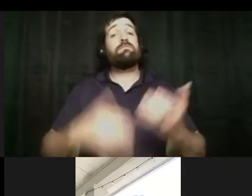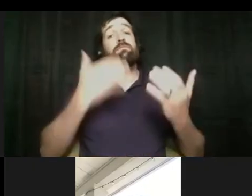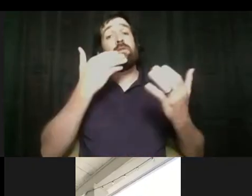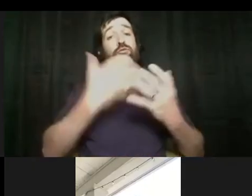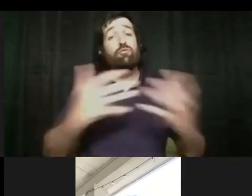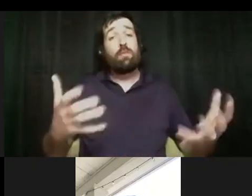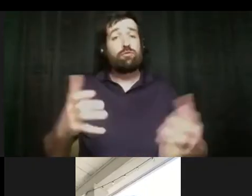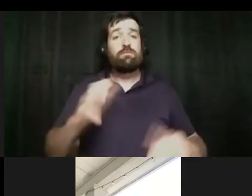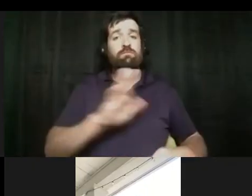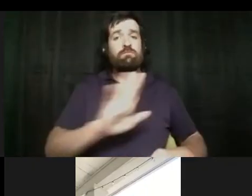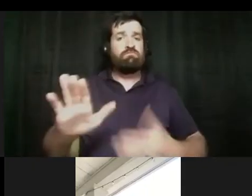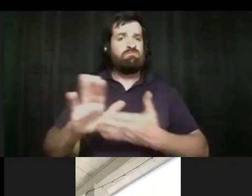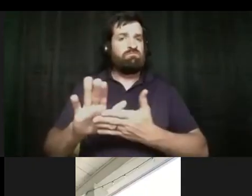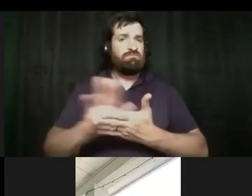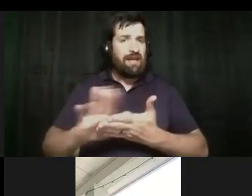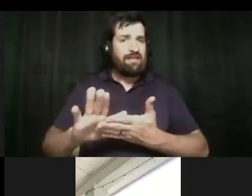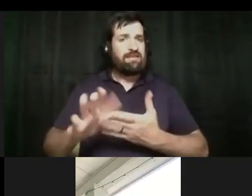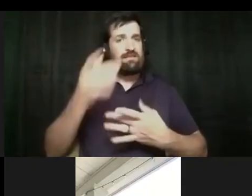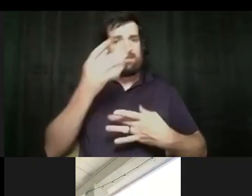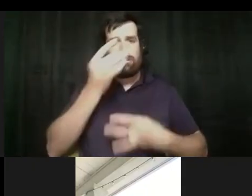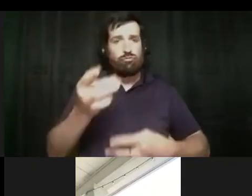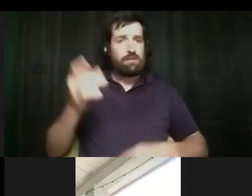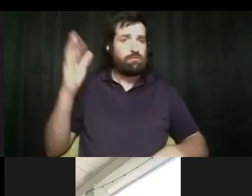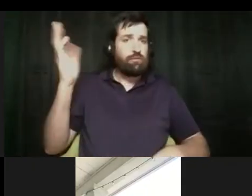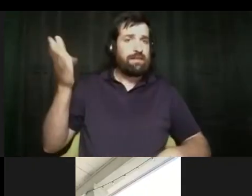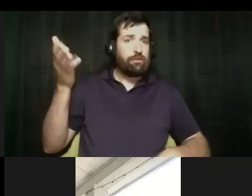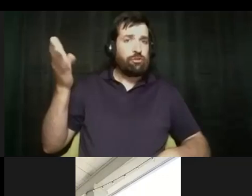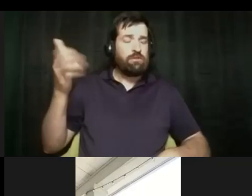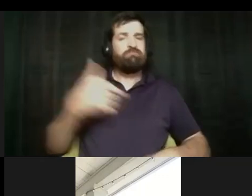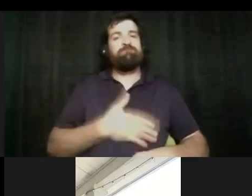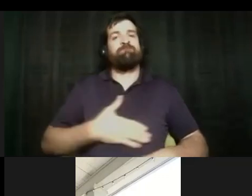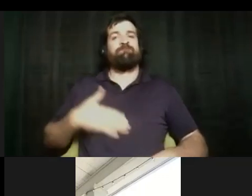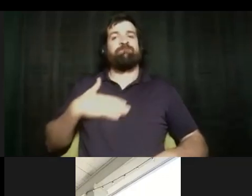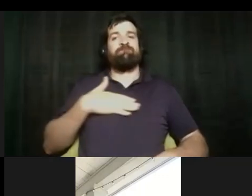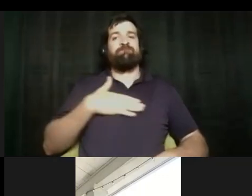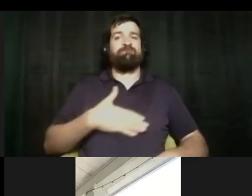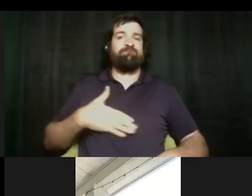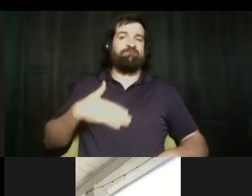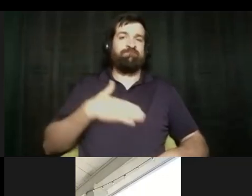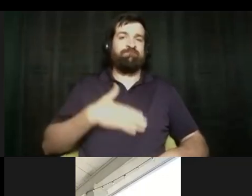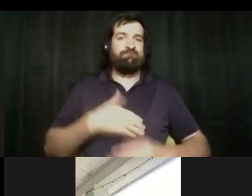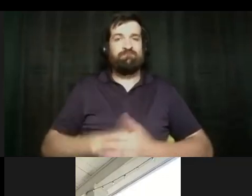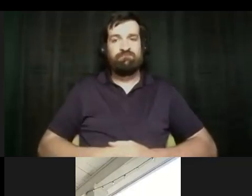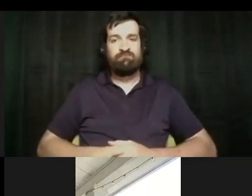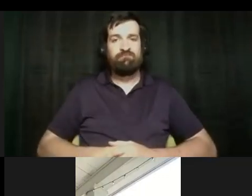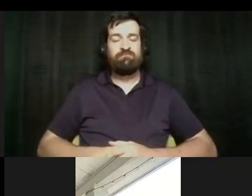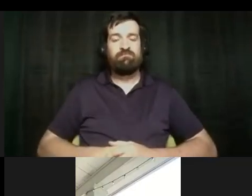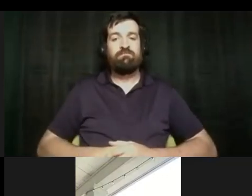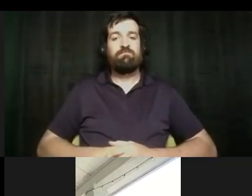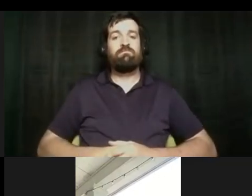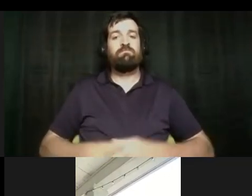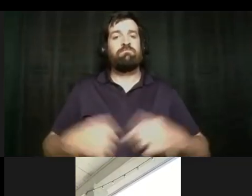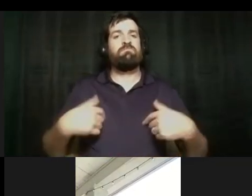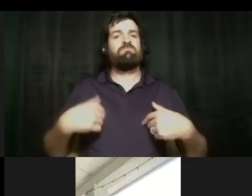for your nice and interesting presentation. I enjoy a lot. I am a